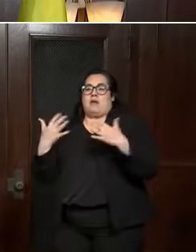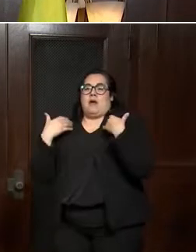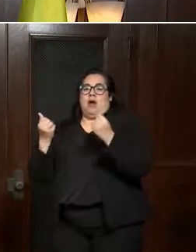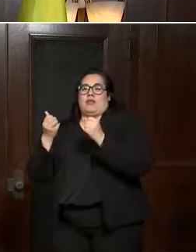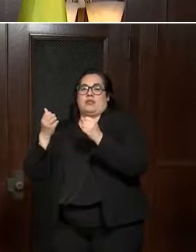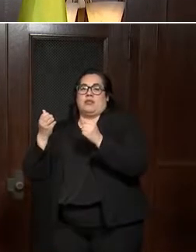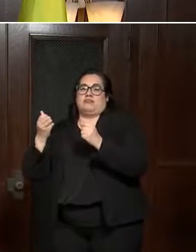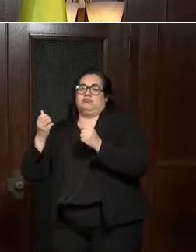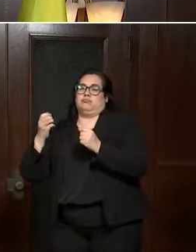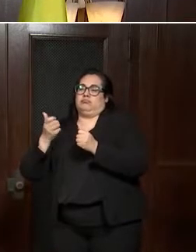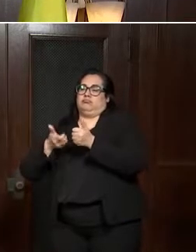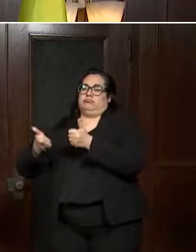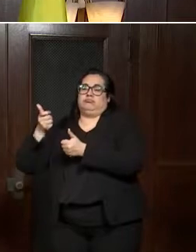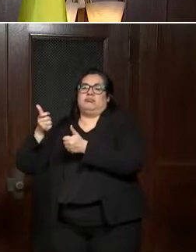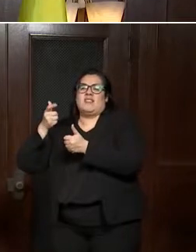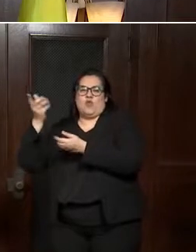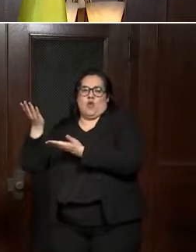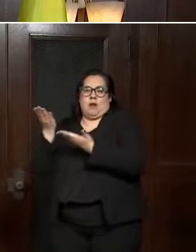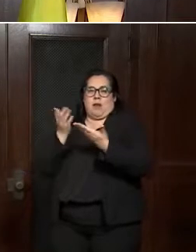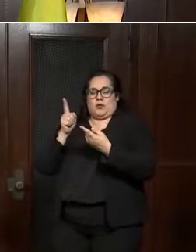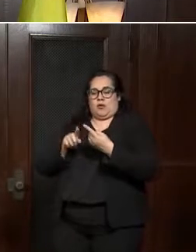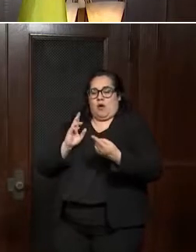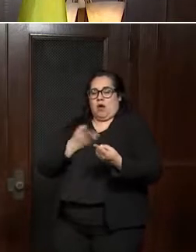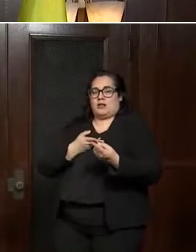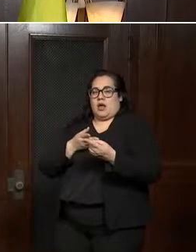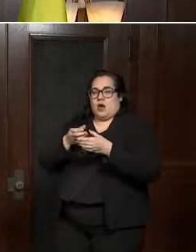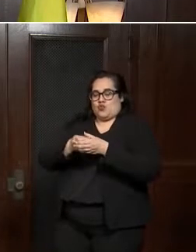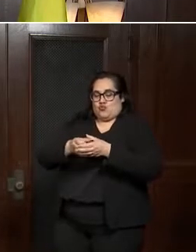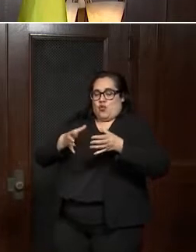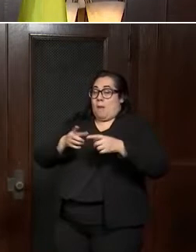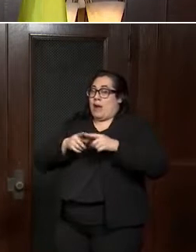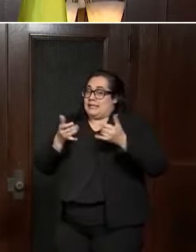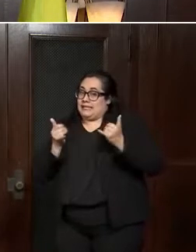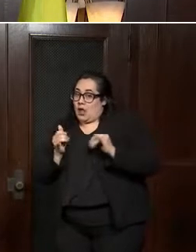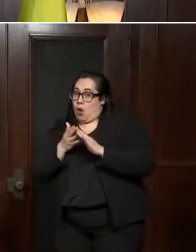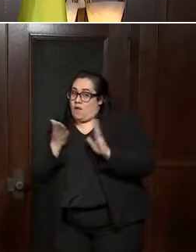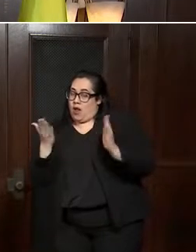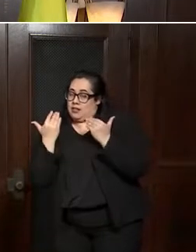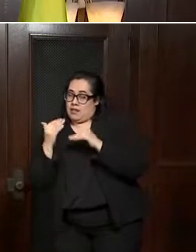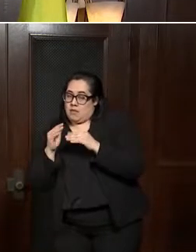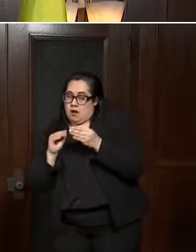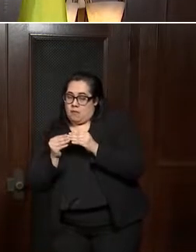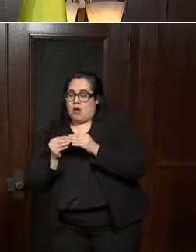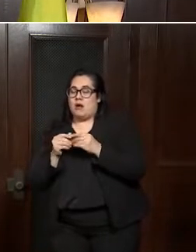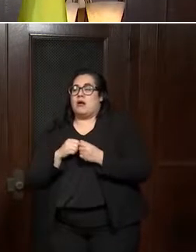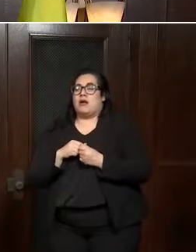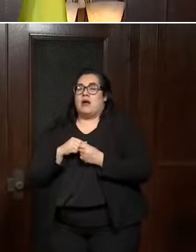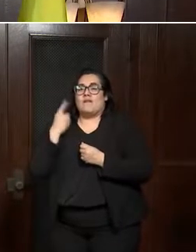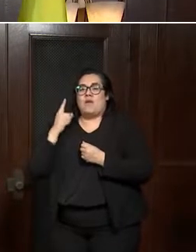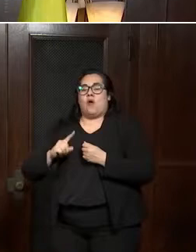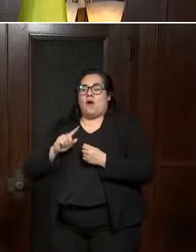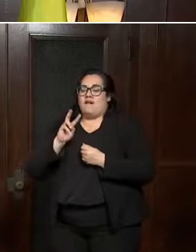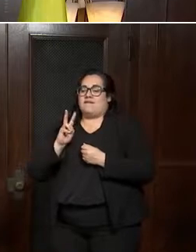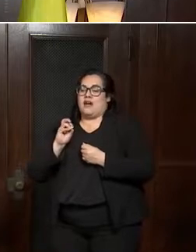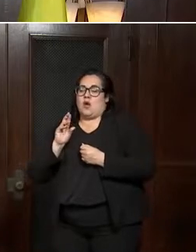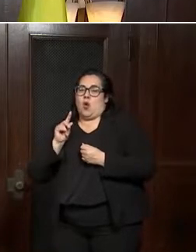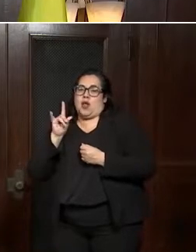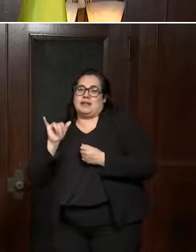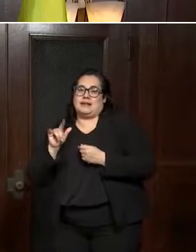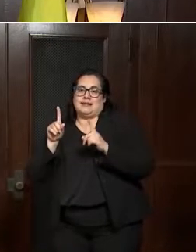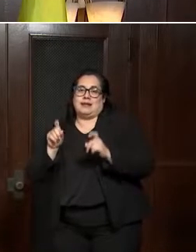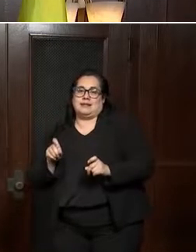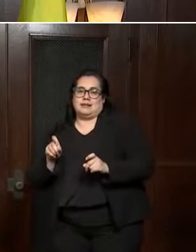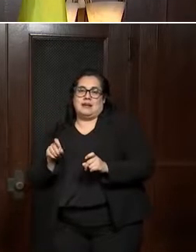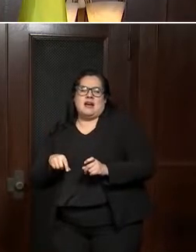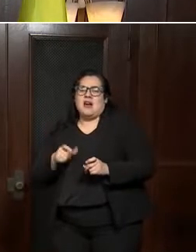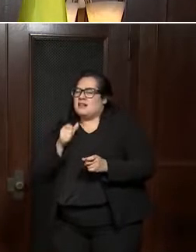officials are recommending to us, with the growing but still overall limited numbers of virology tests, that it